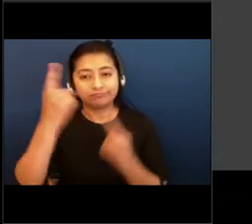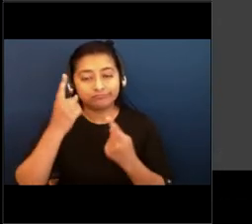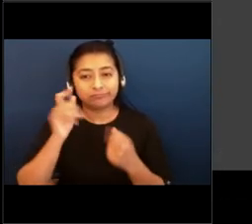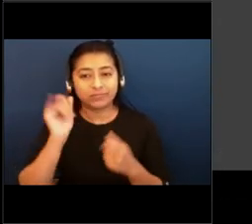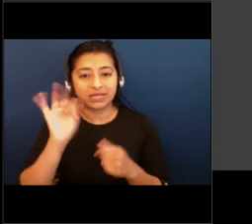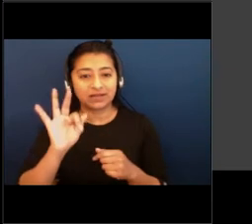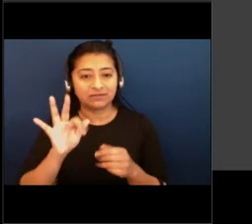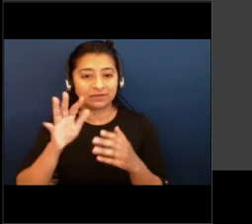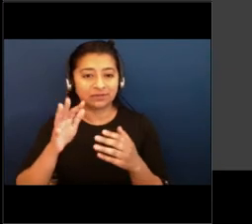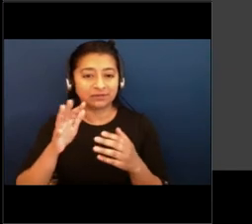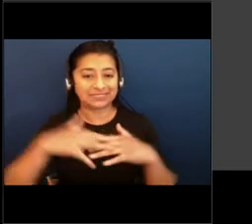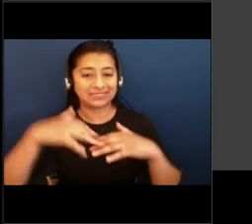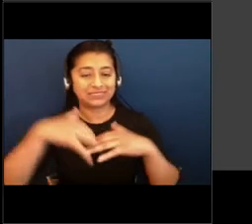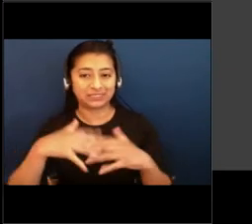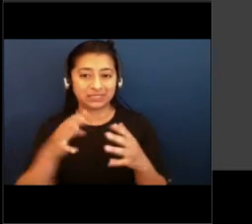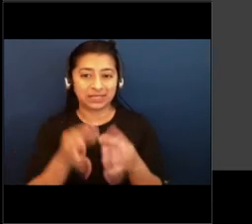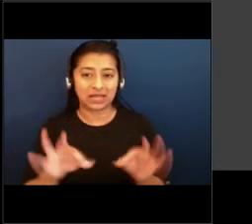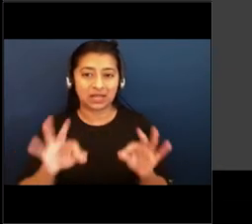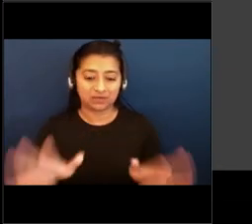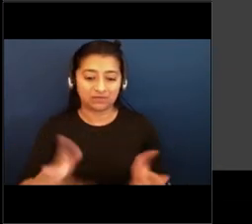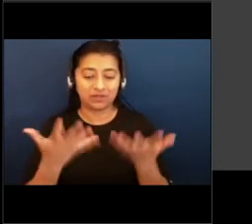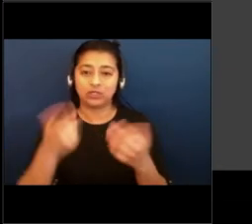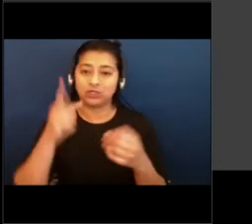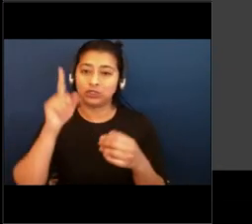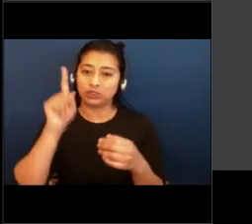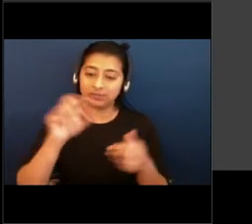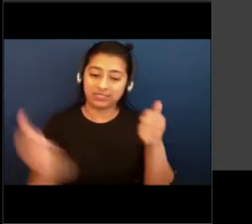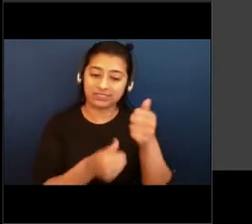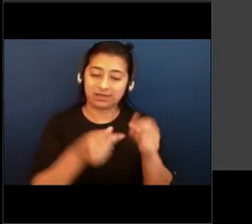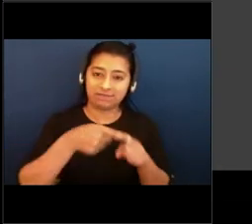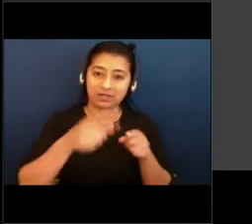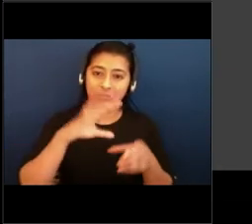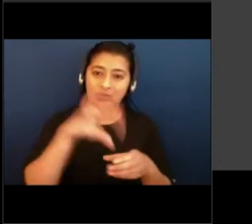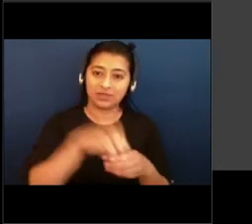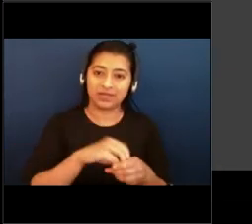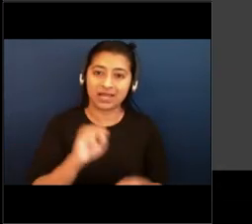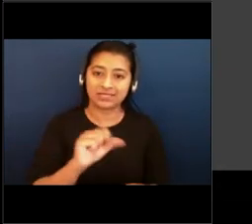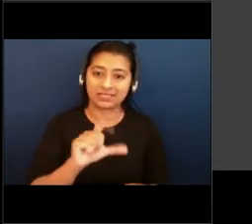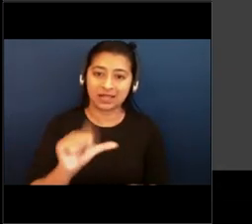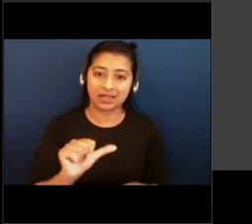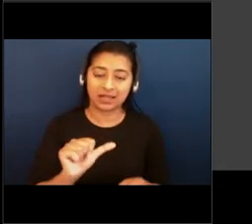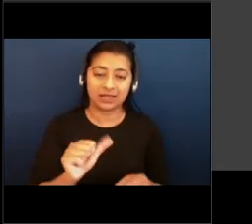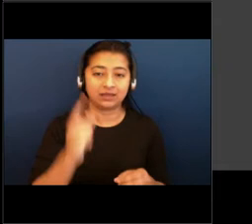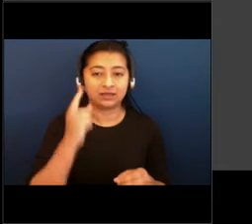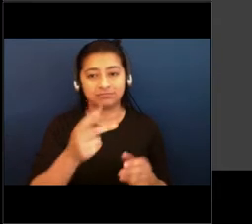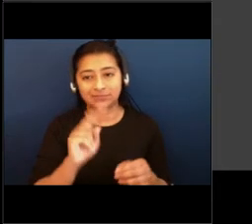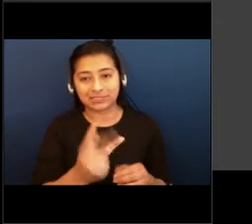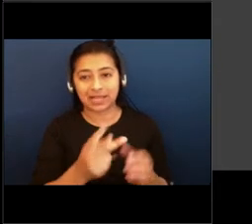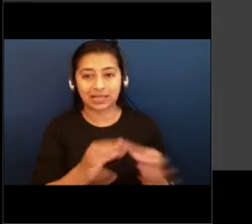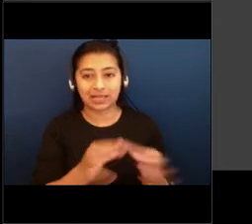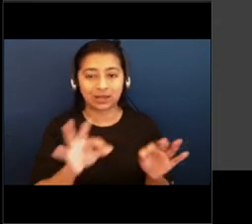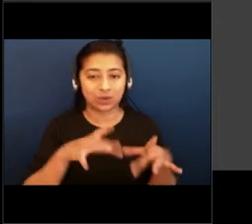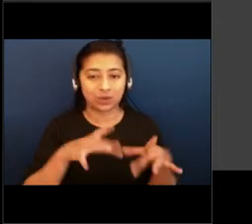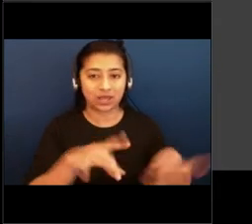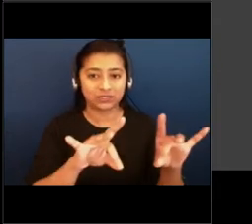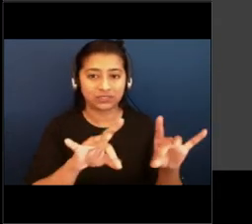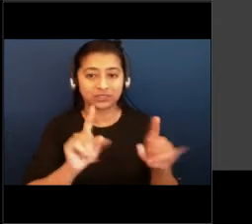language revitalization should be a subfield within SLA, second language acquisition. But she came to understand